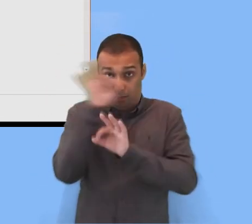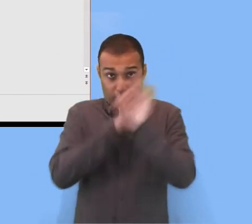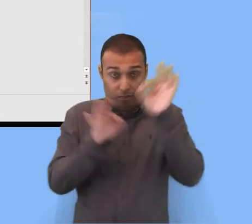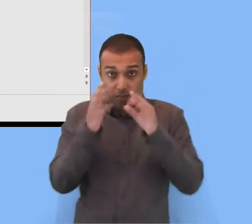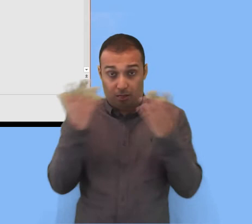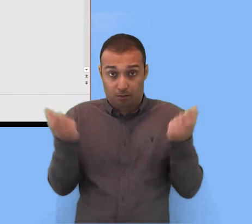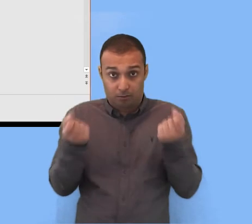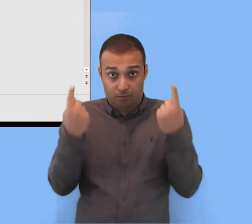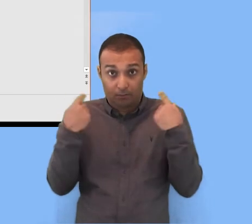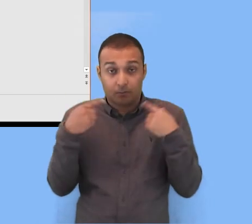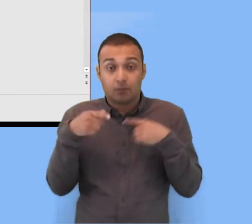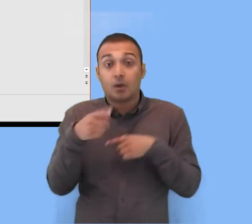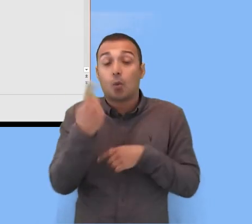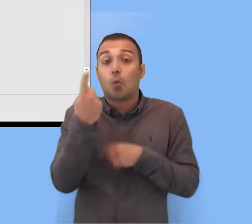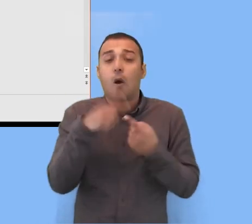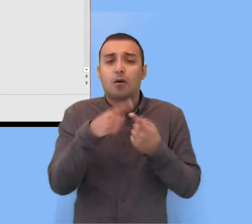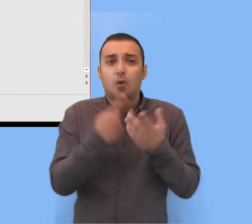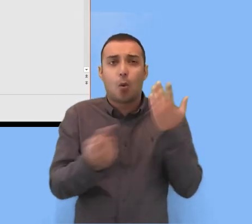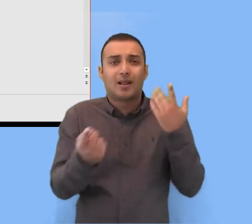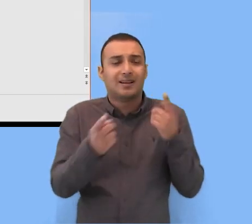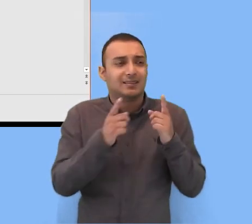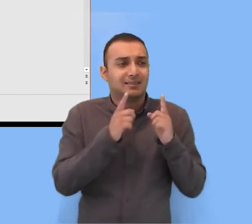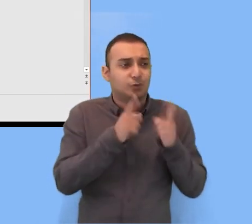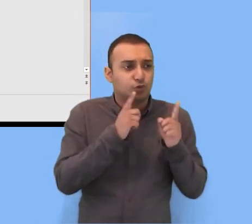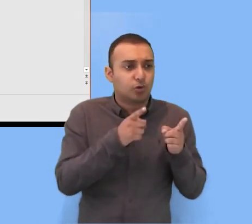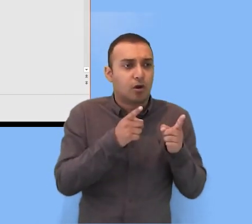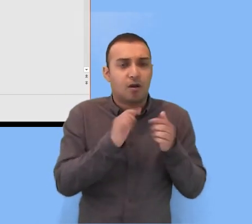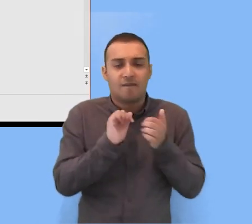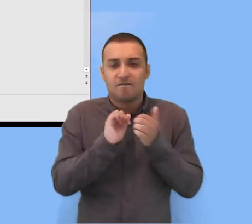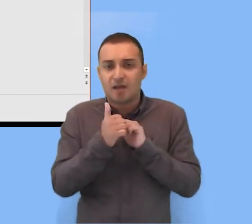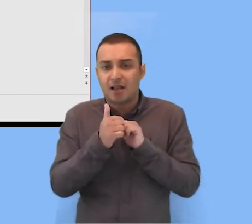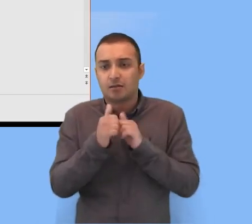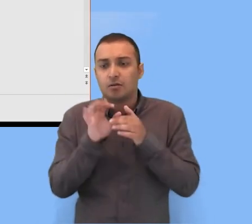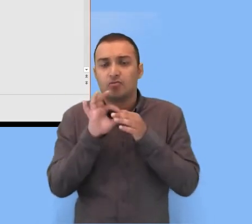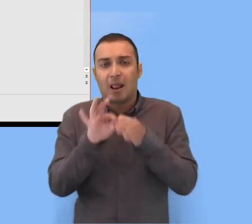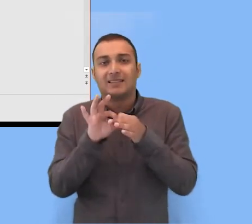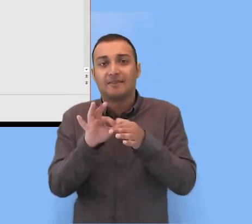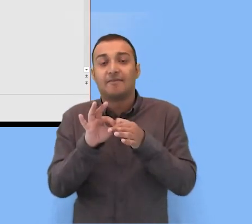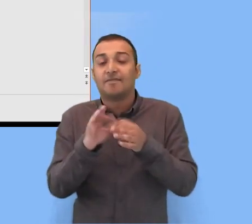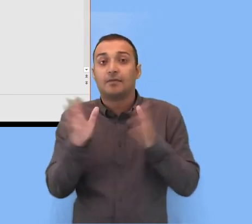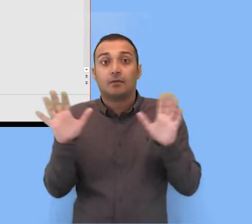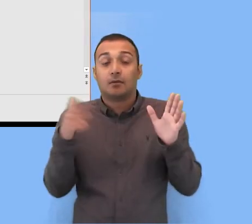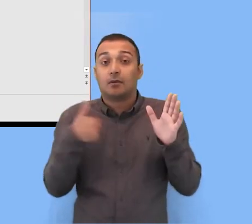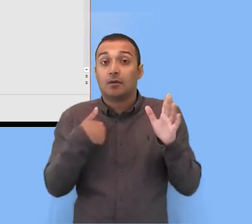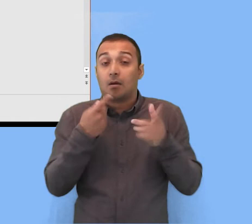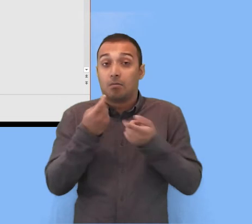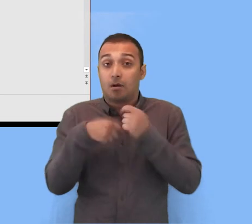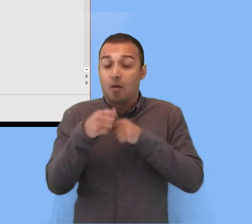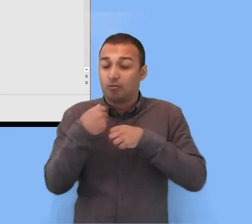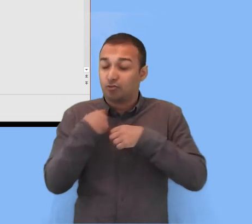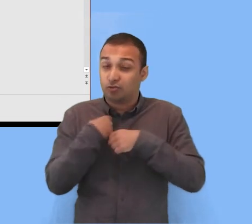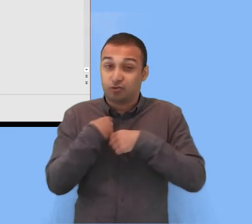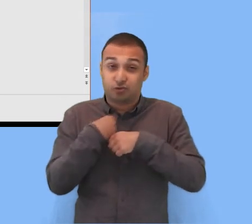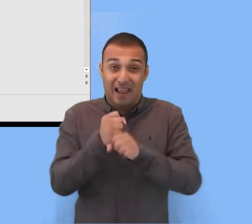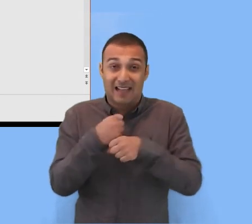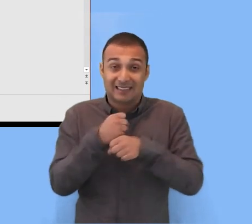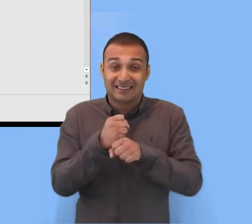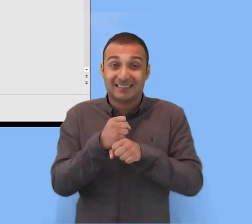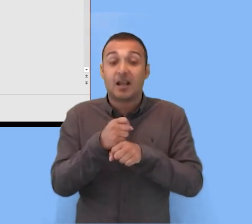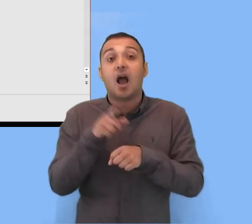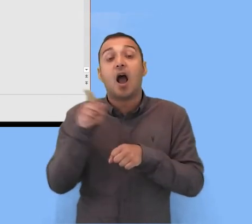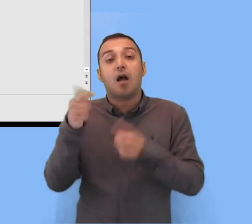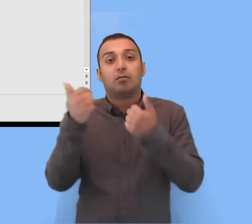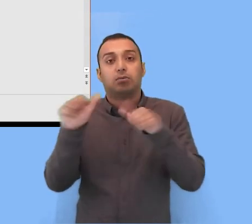understand are teacher friends and relatives. Because I was getting so stressed out and talked about it, they told me what extra resources